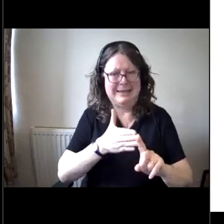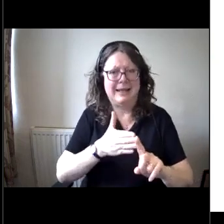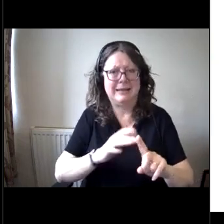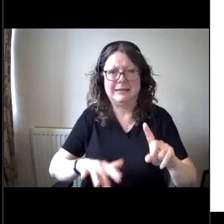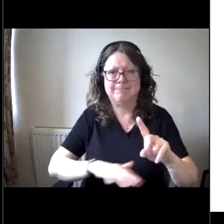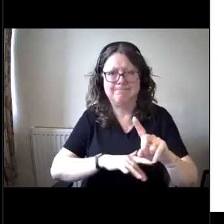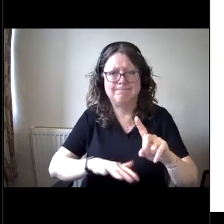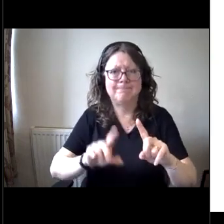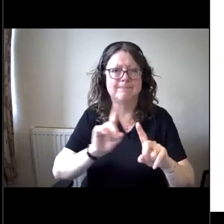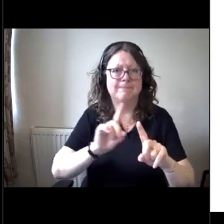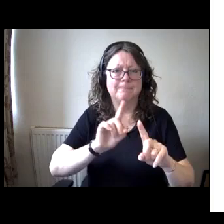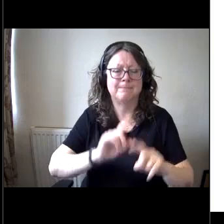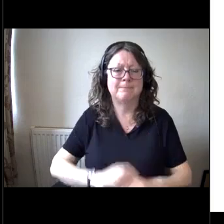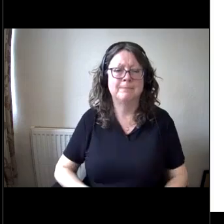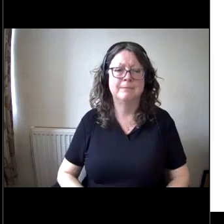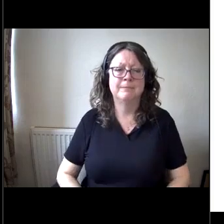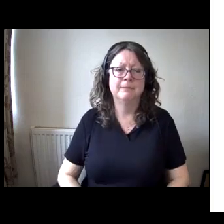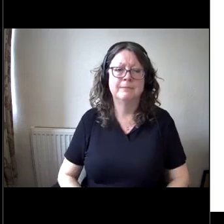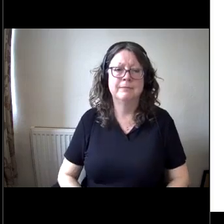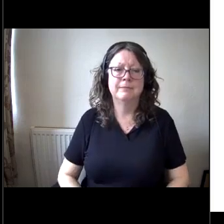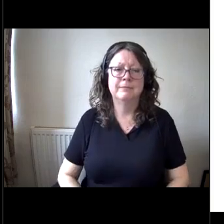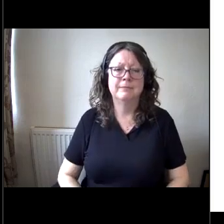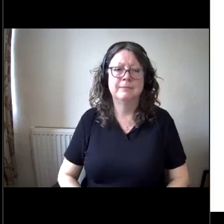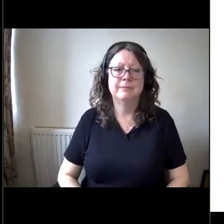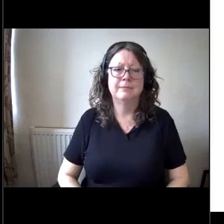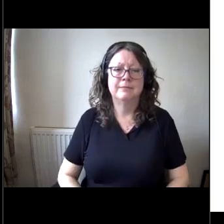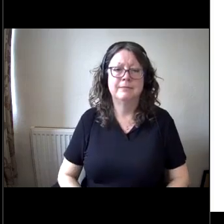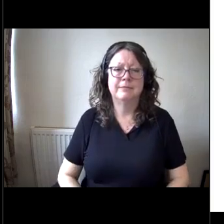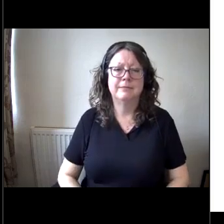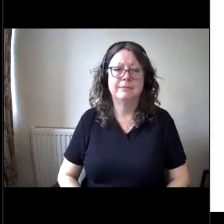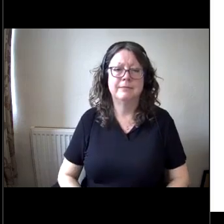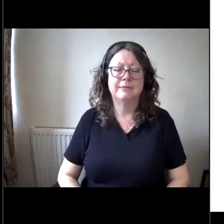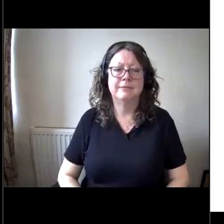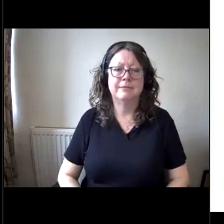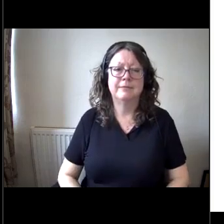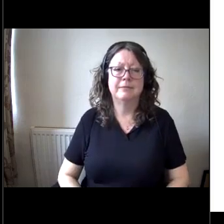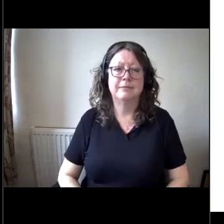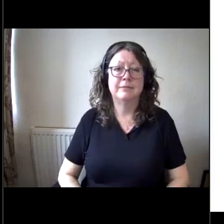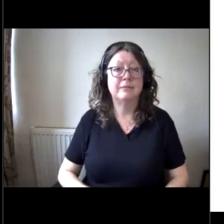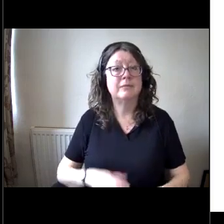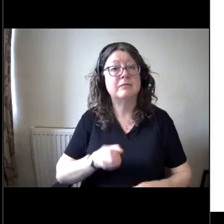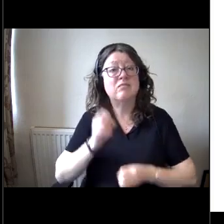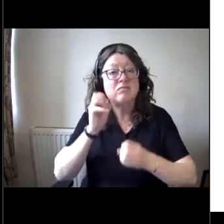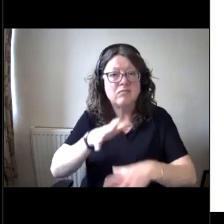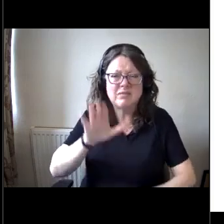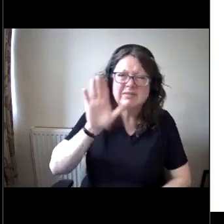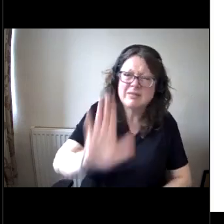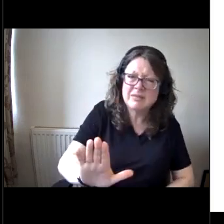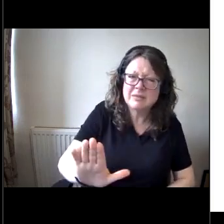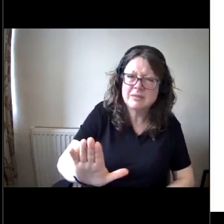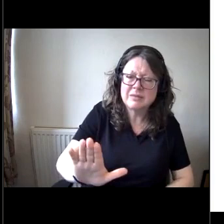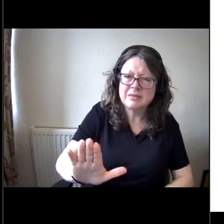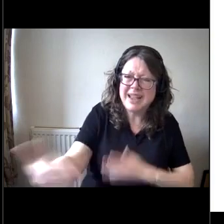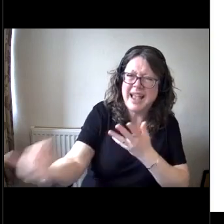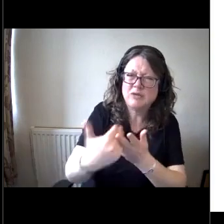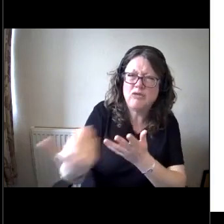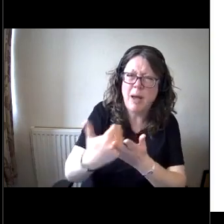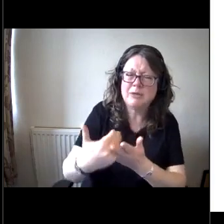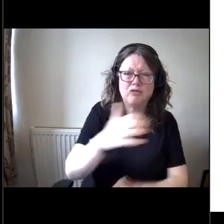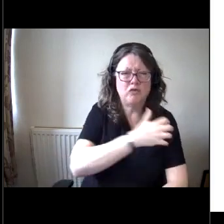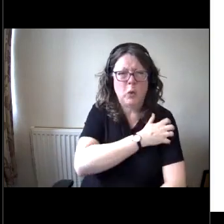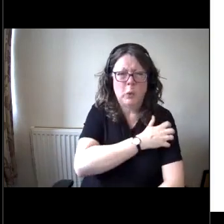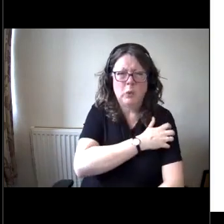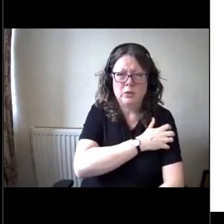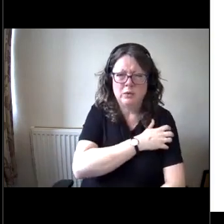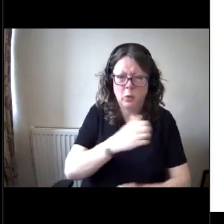saying? We might say, well, it's rude to interrupt and you're making other people feel really